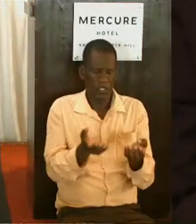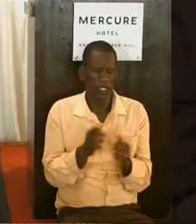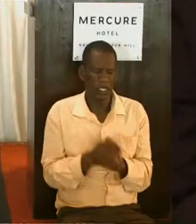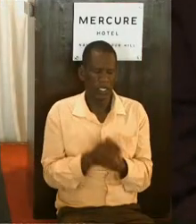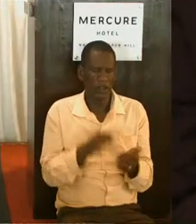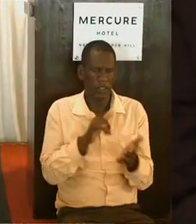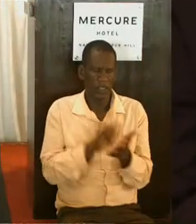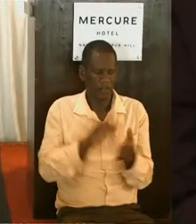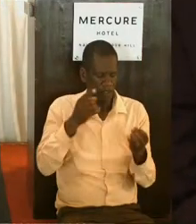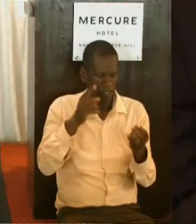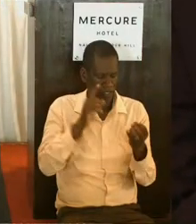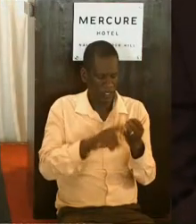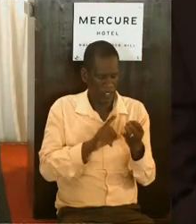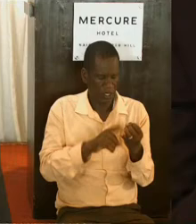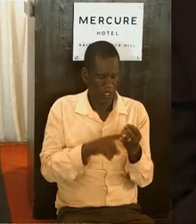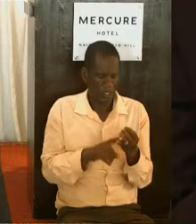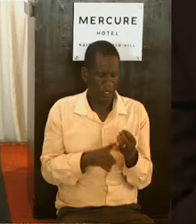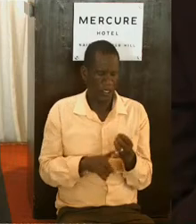that